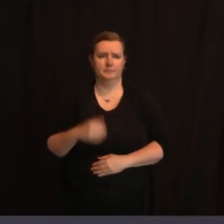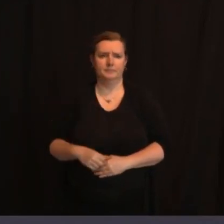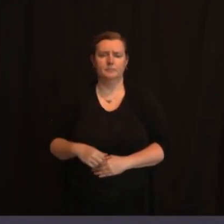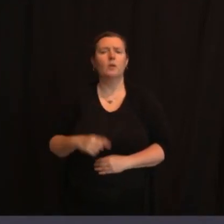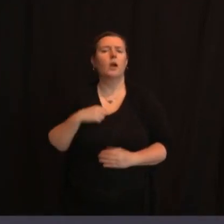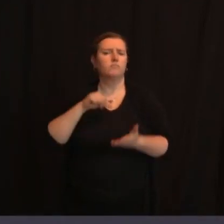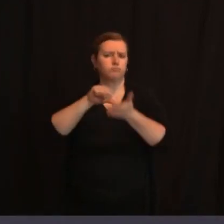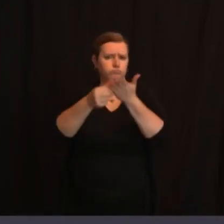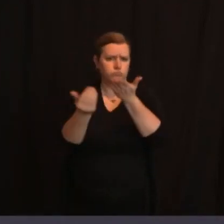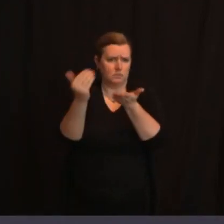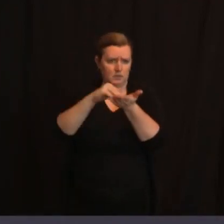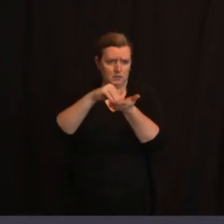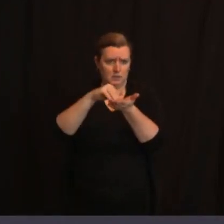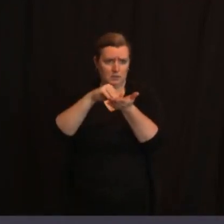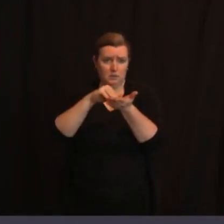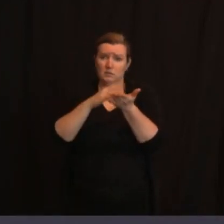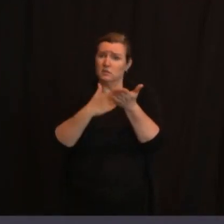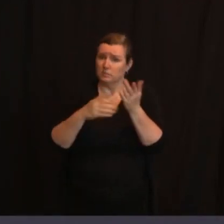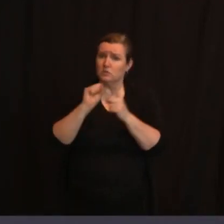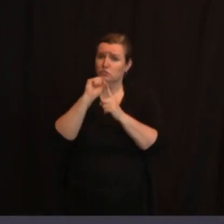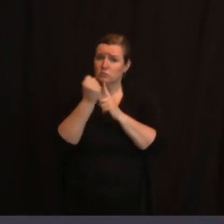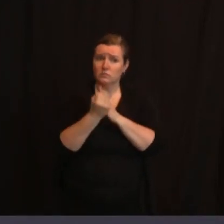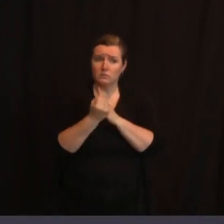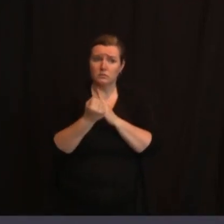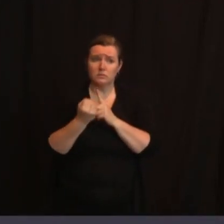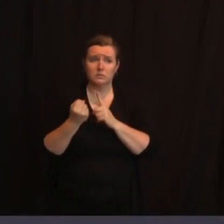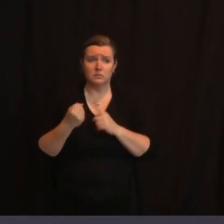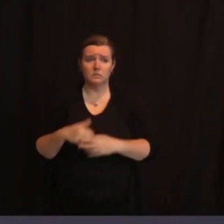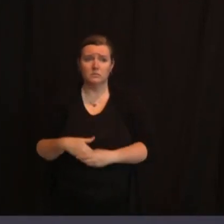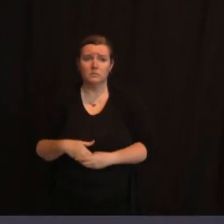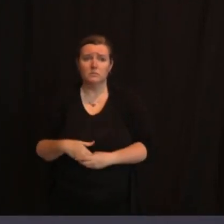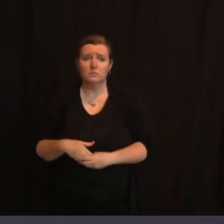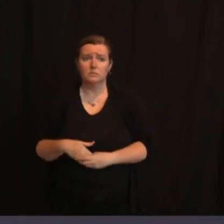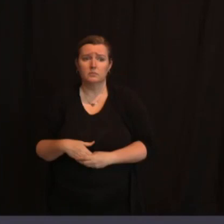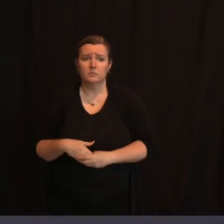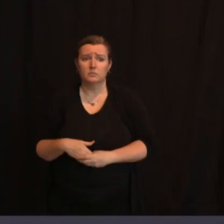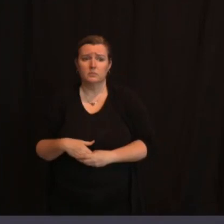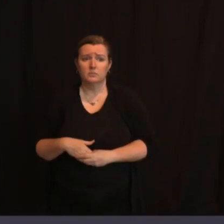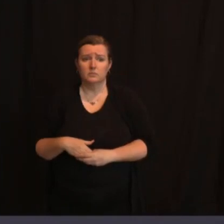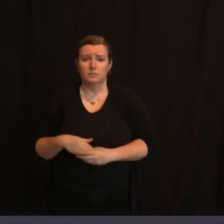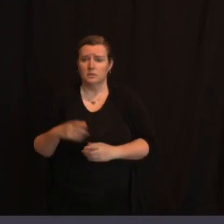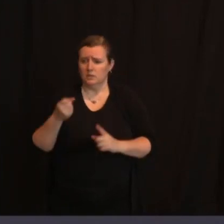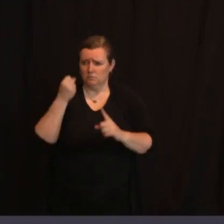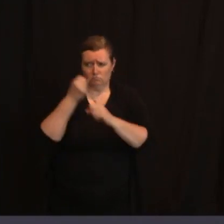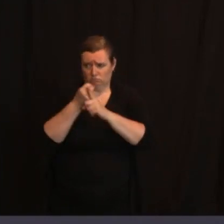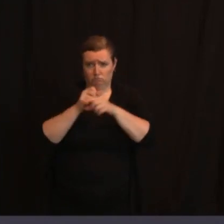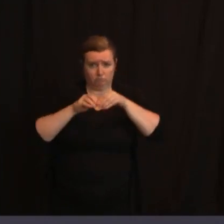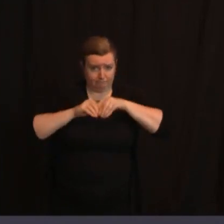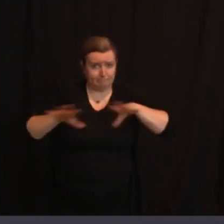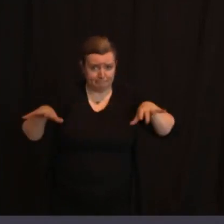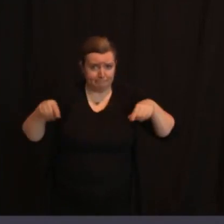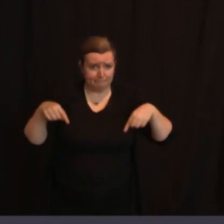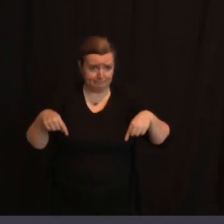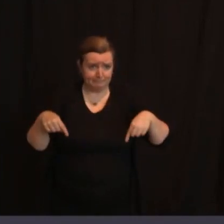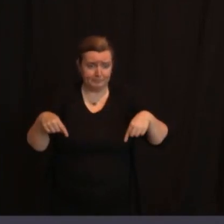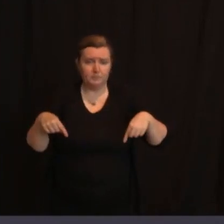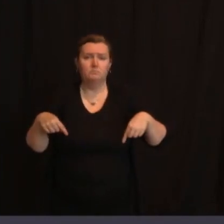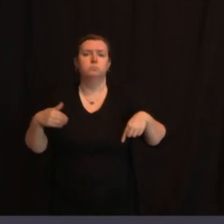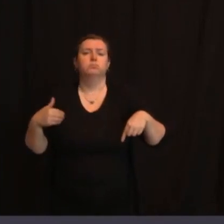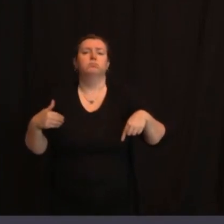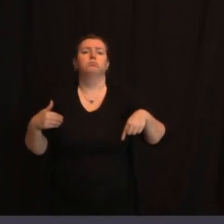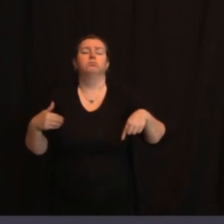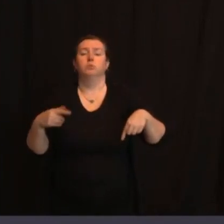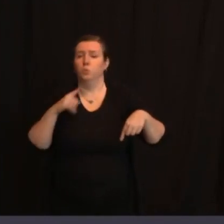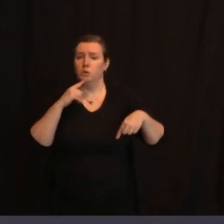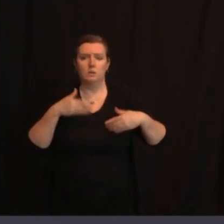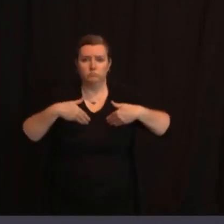you'll find there's a 500-year flood reality, that you might have done everything we had hoped of you